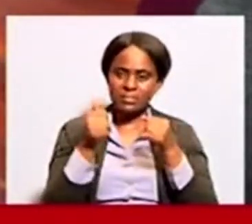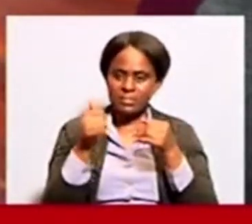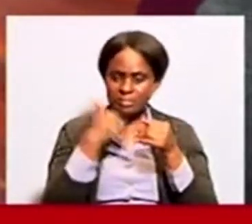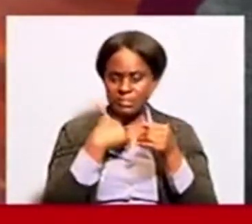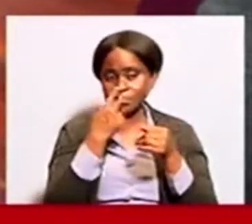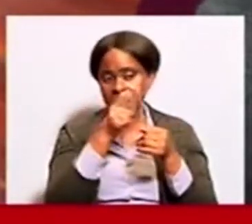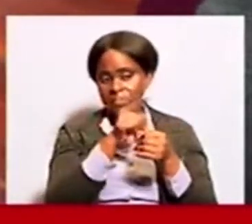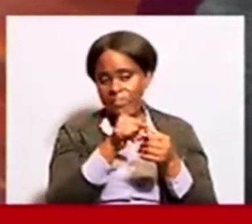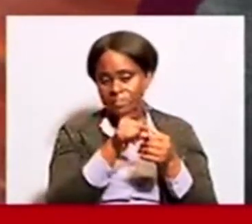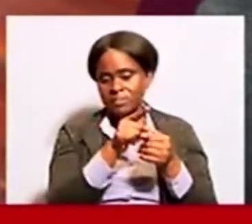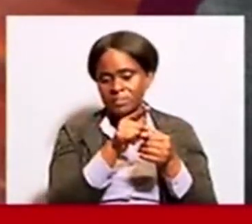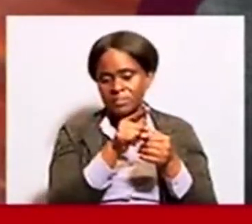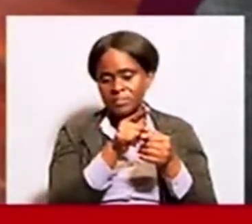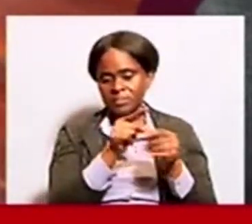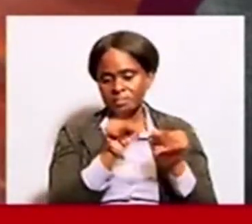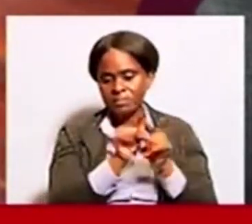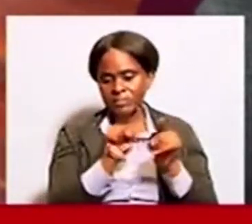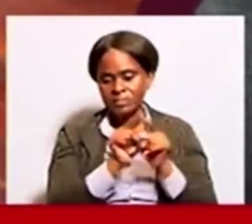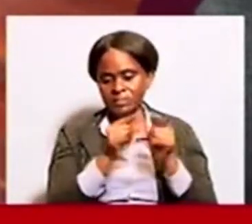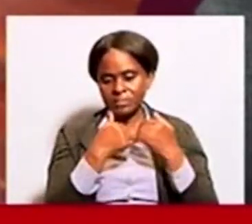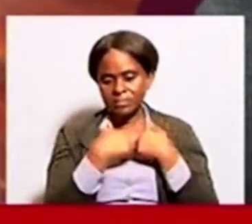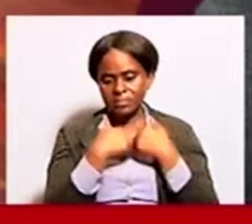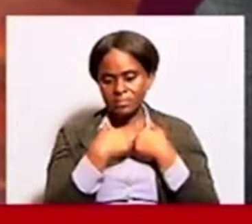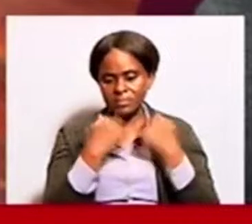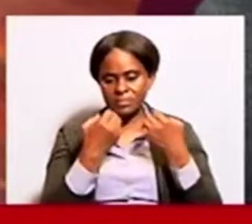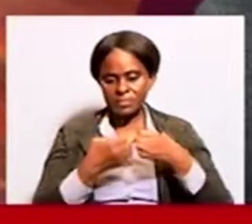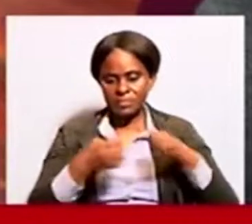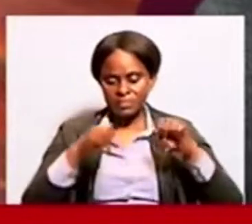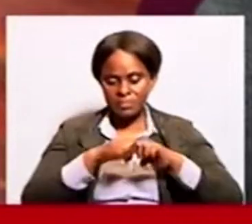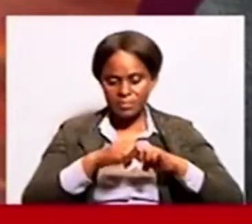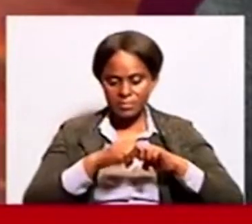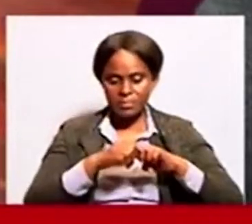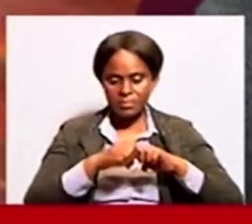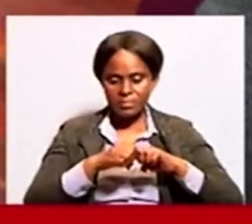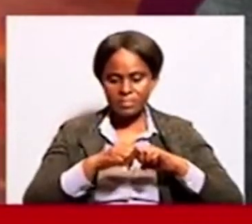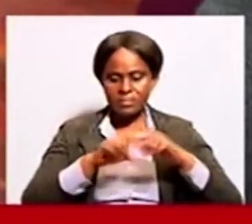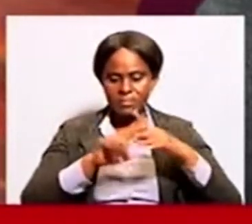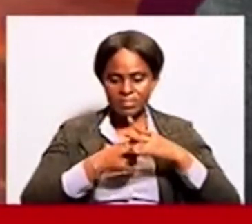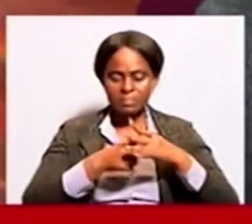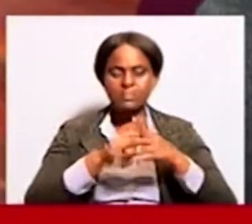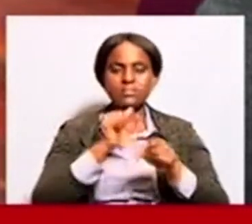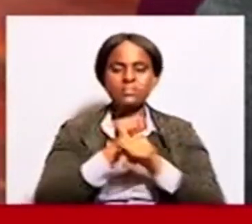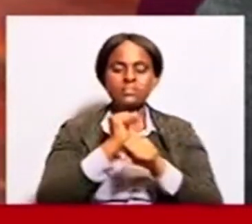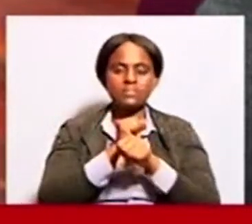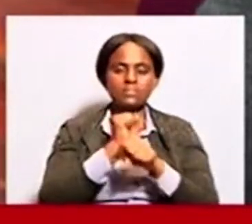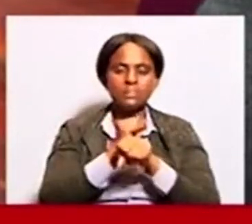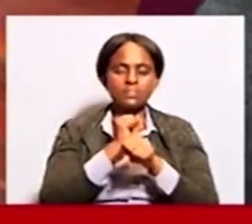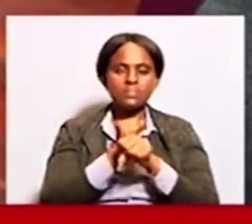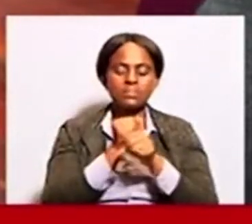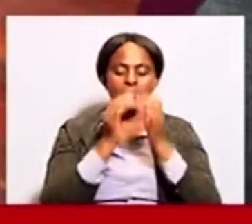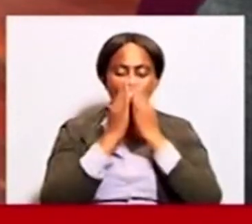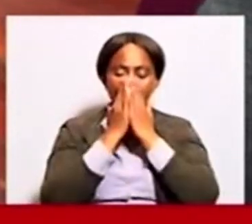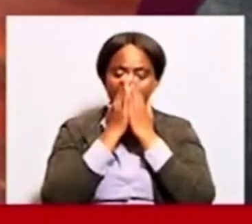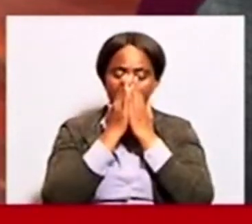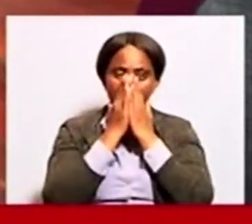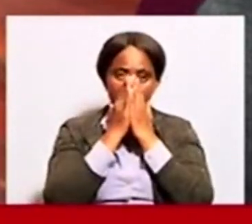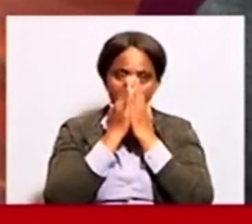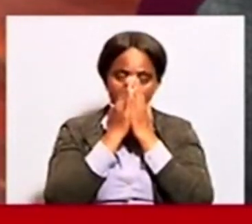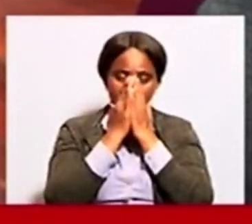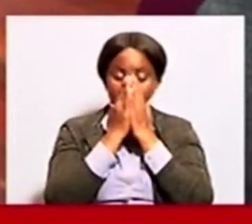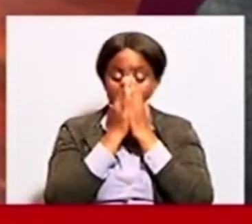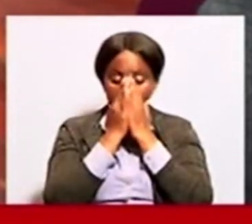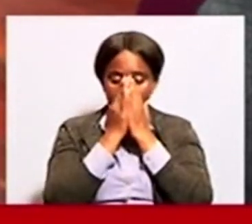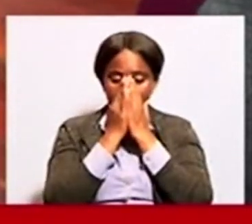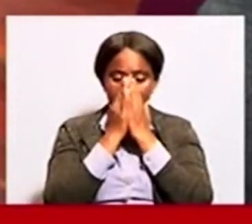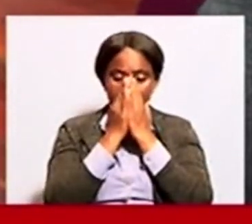seen that actually had driven our commencement of the works, because it delayed us